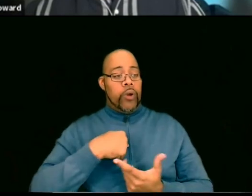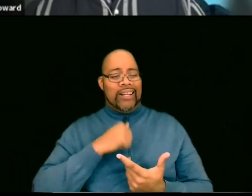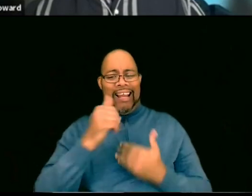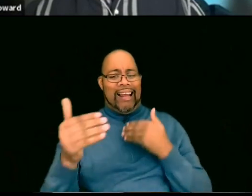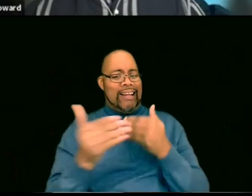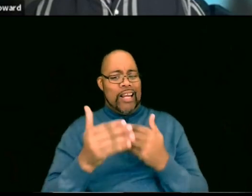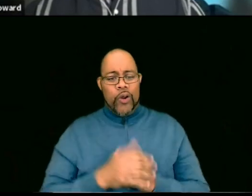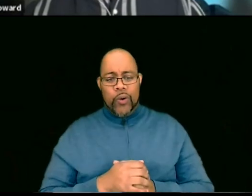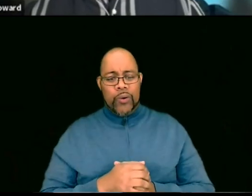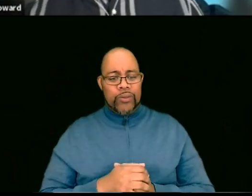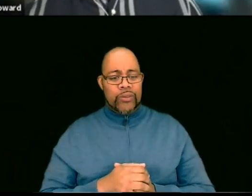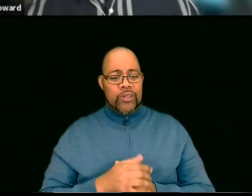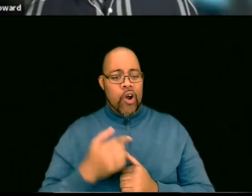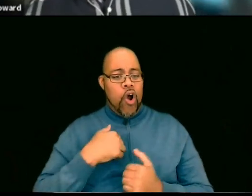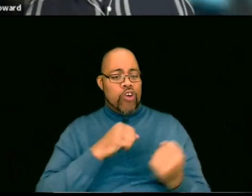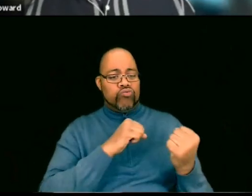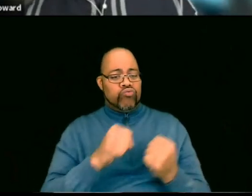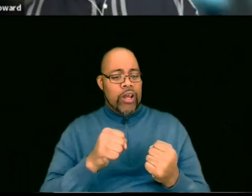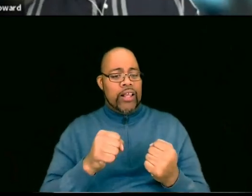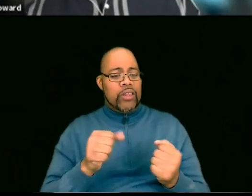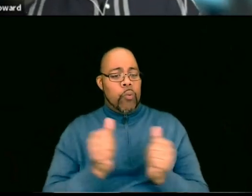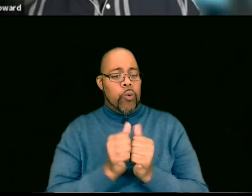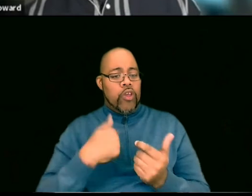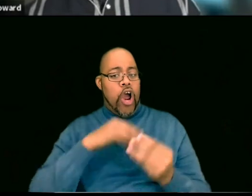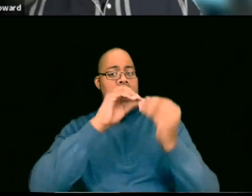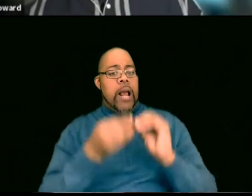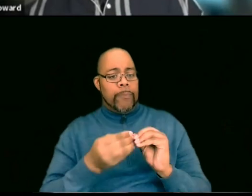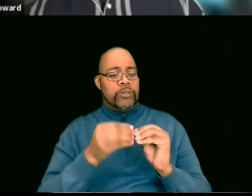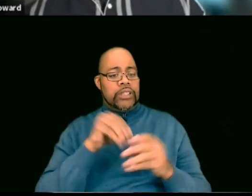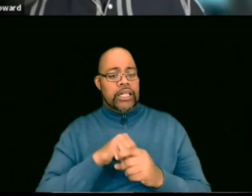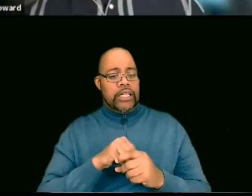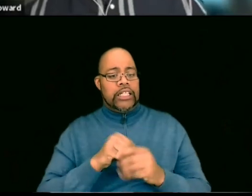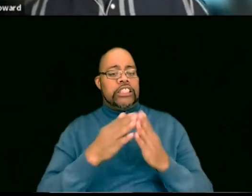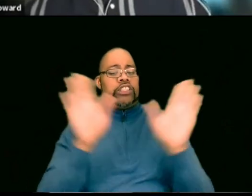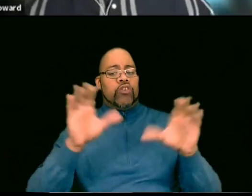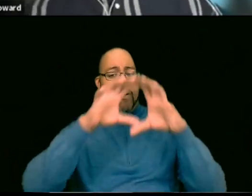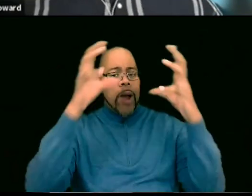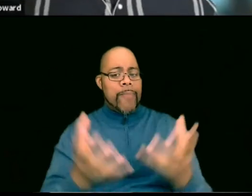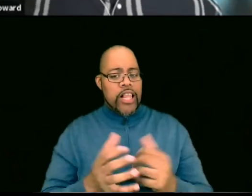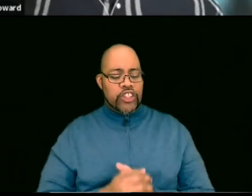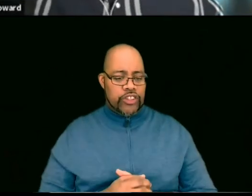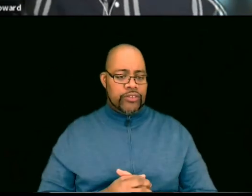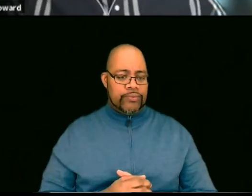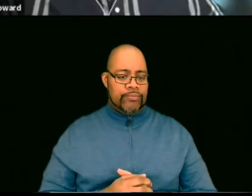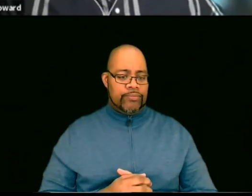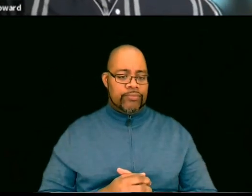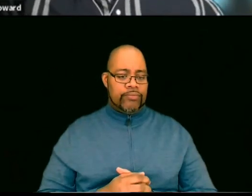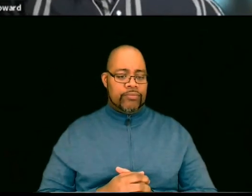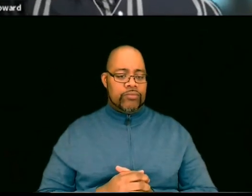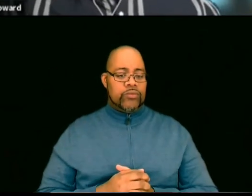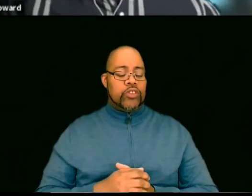we come nowhere near our strength as far as our numbers in the general population, you